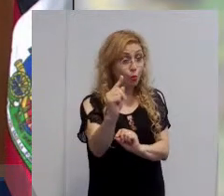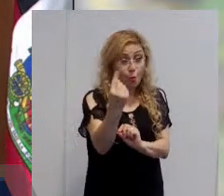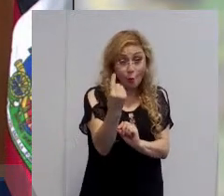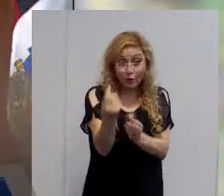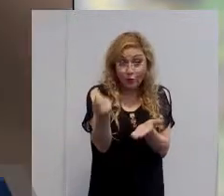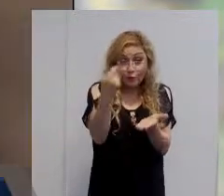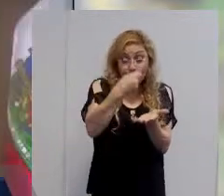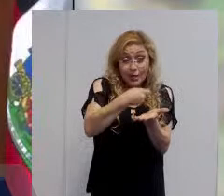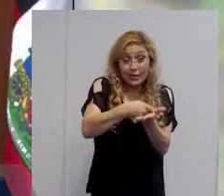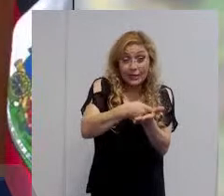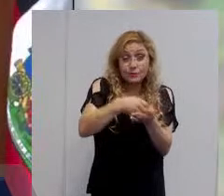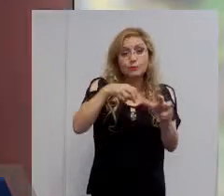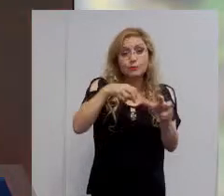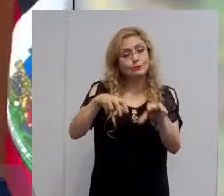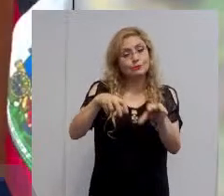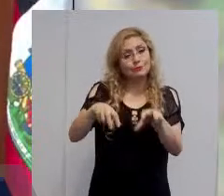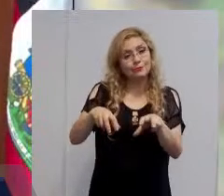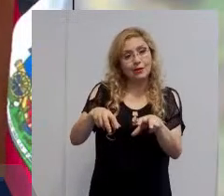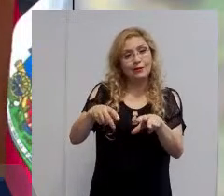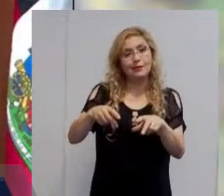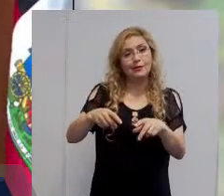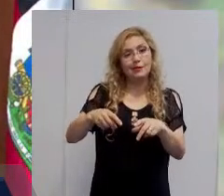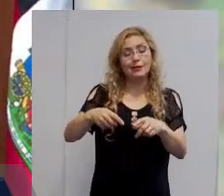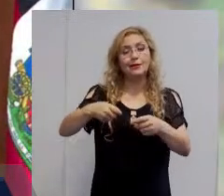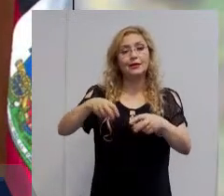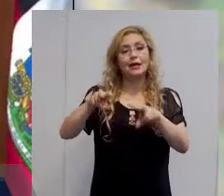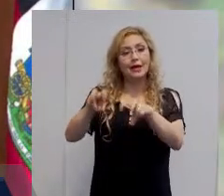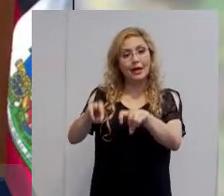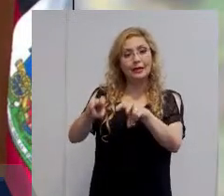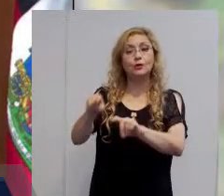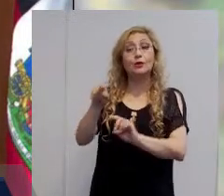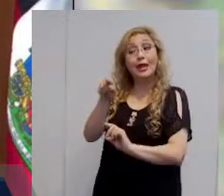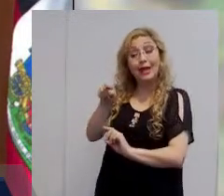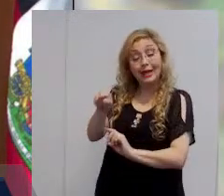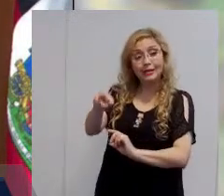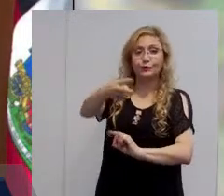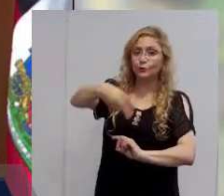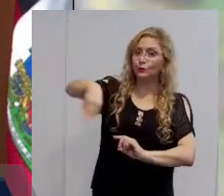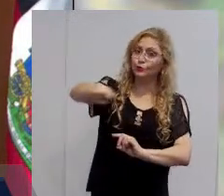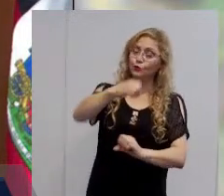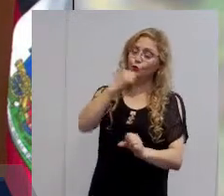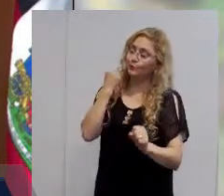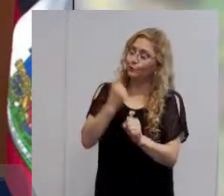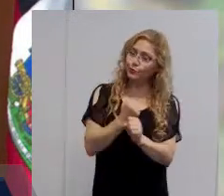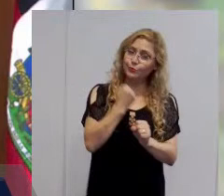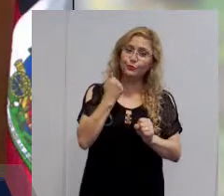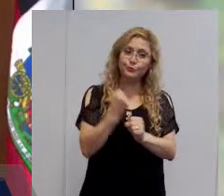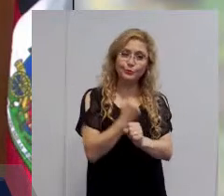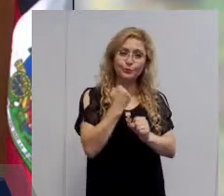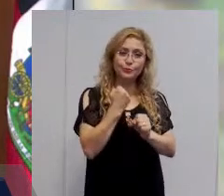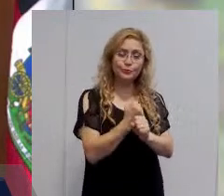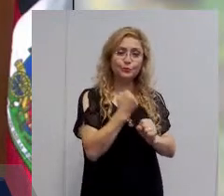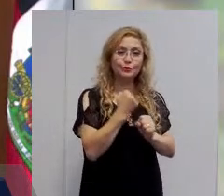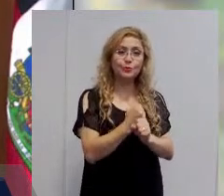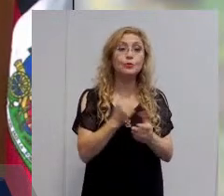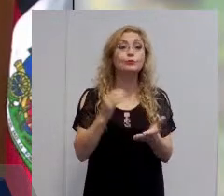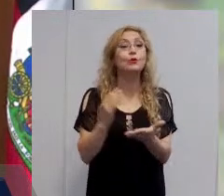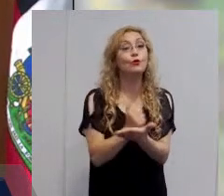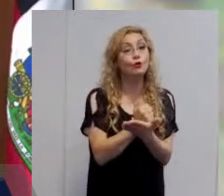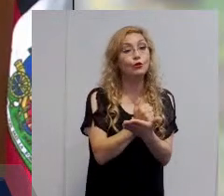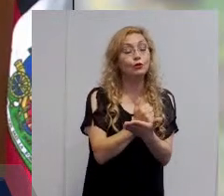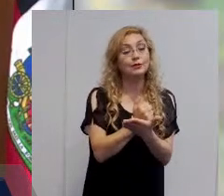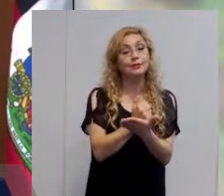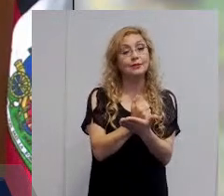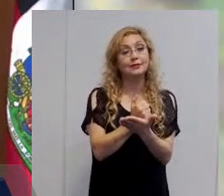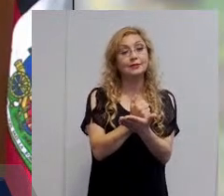where we work with family farmers whose main stay comes from farming, and we've been working